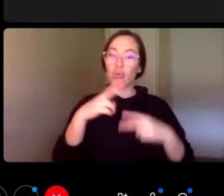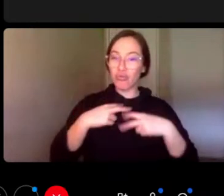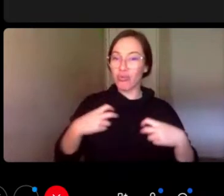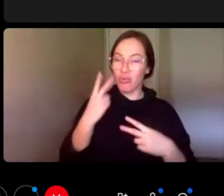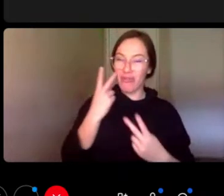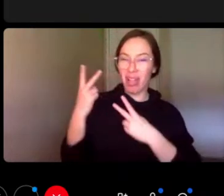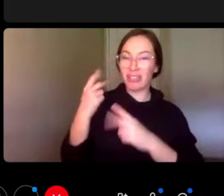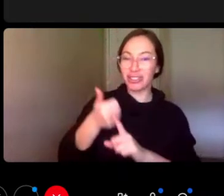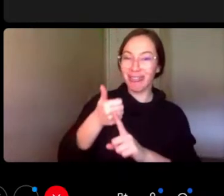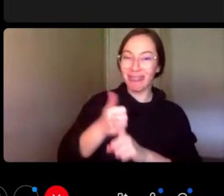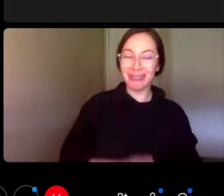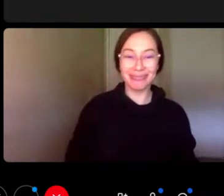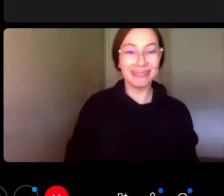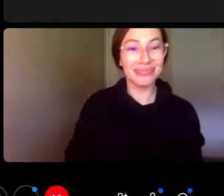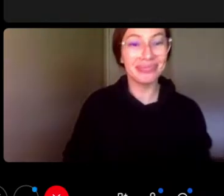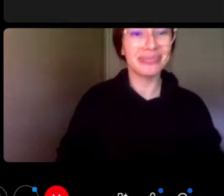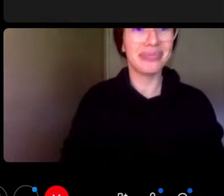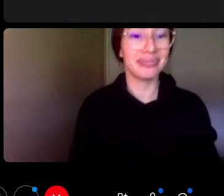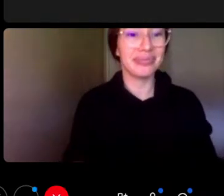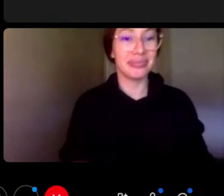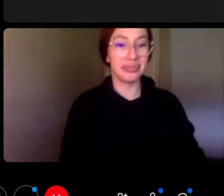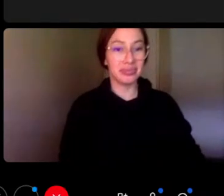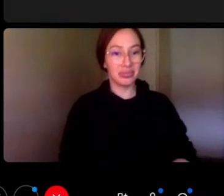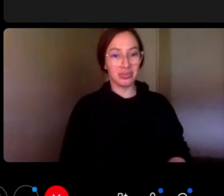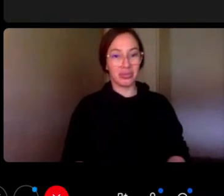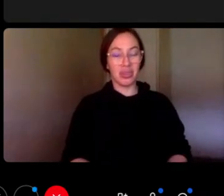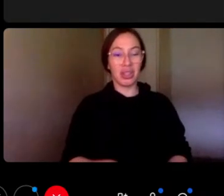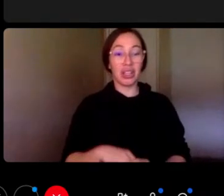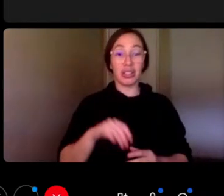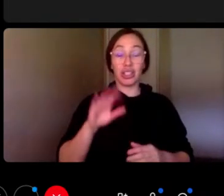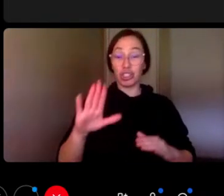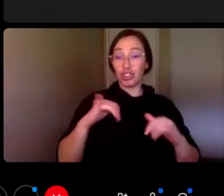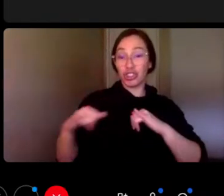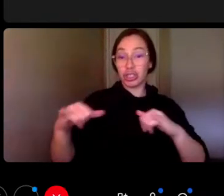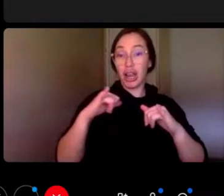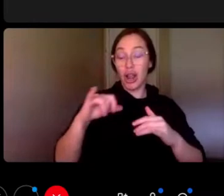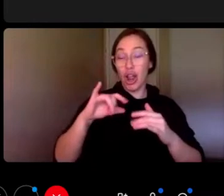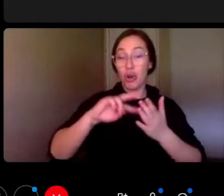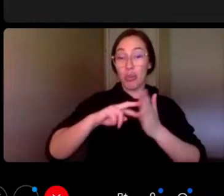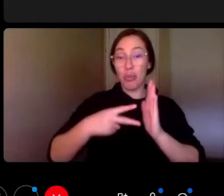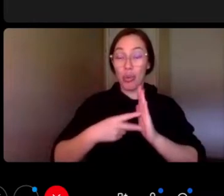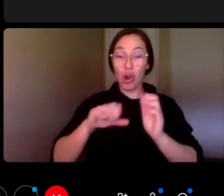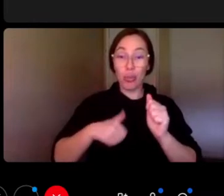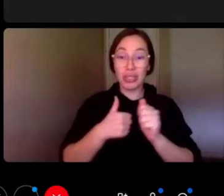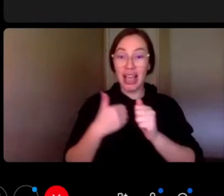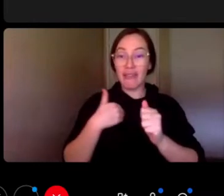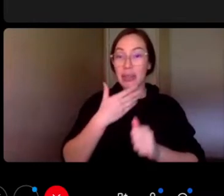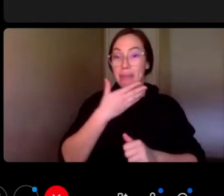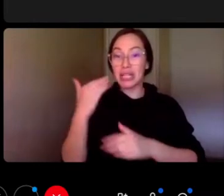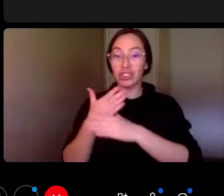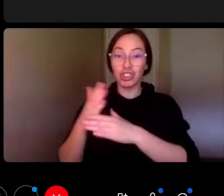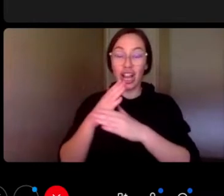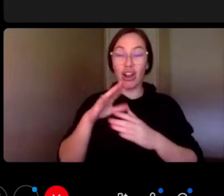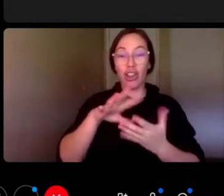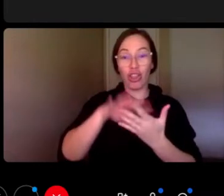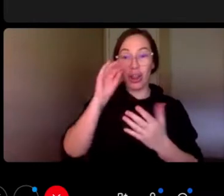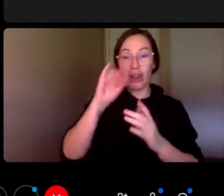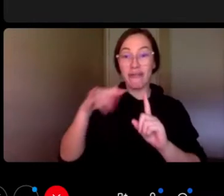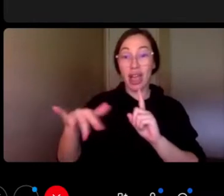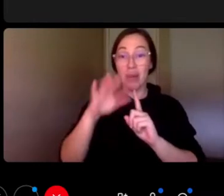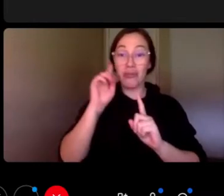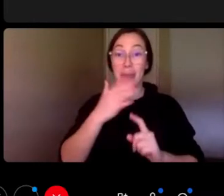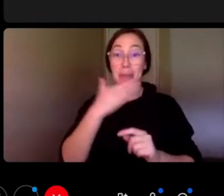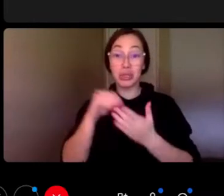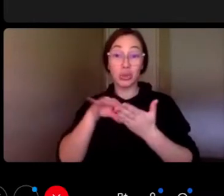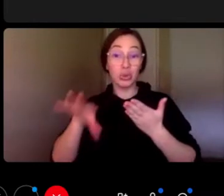Then going off through your team unity of purpose, your shared purpose to have the best learning environments for all students. And the only way you can do that by